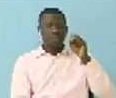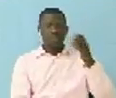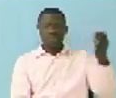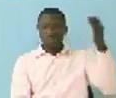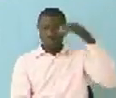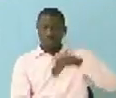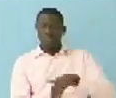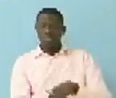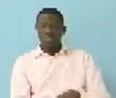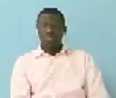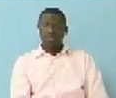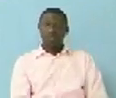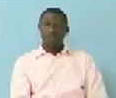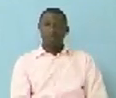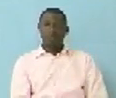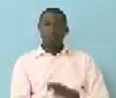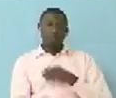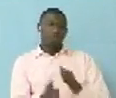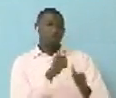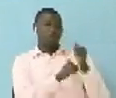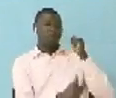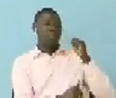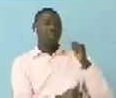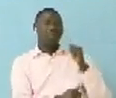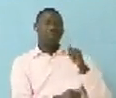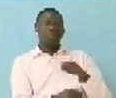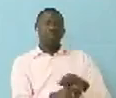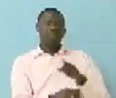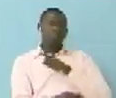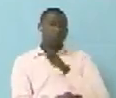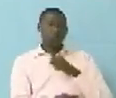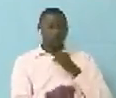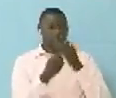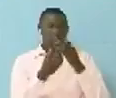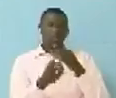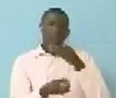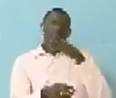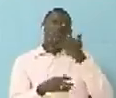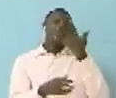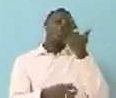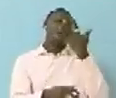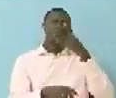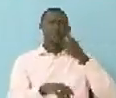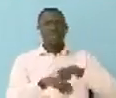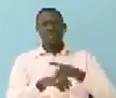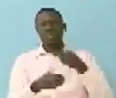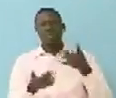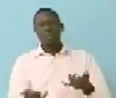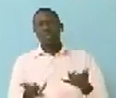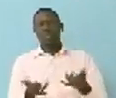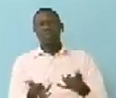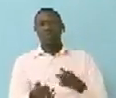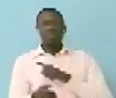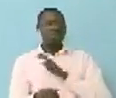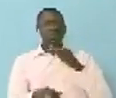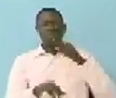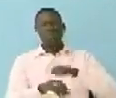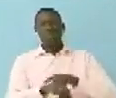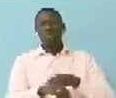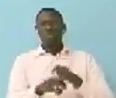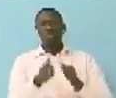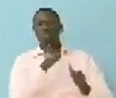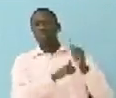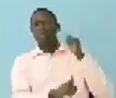back and we suggested, no. We are going back to that. We've said it 5 times now. There is no point going back to it. You are the one taking us back.